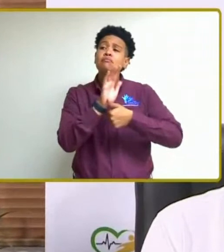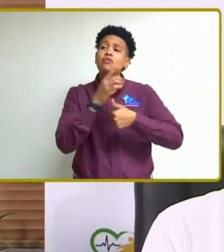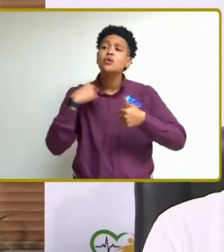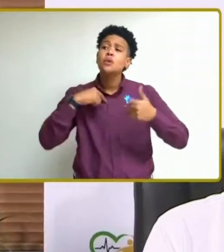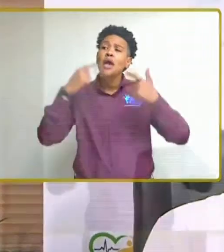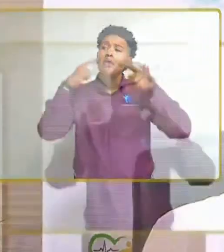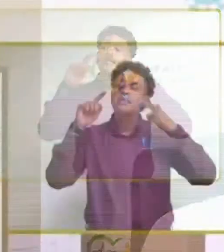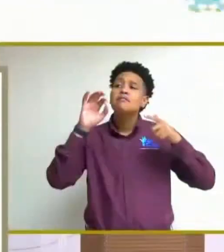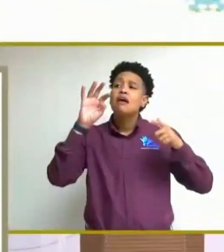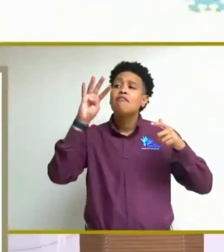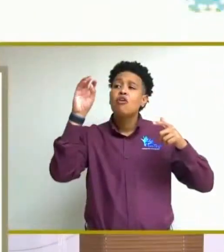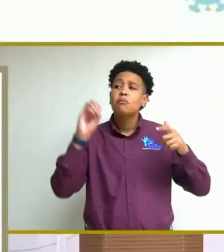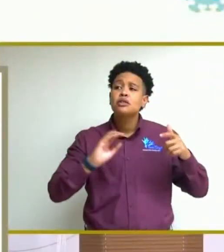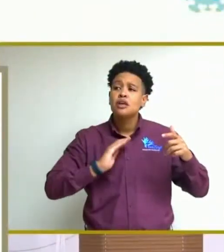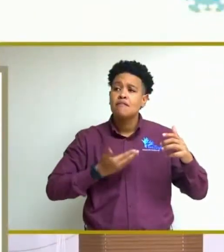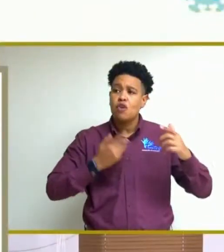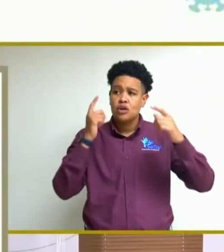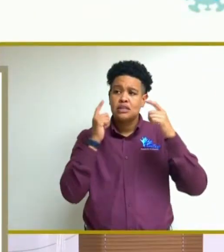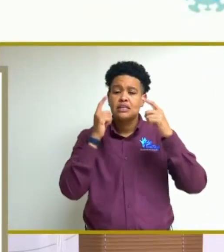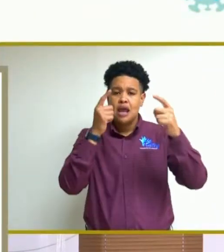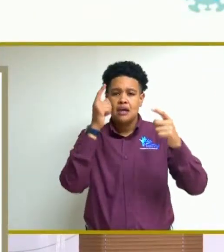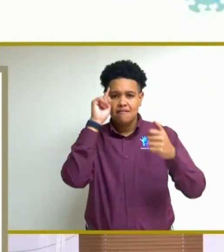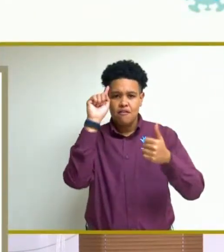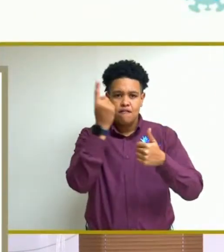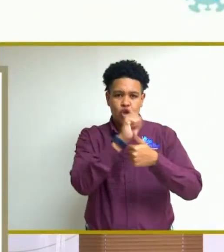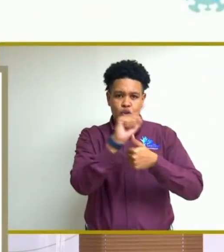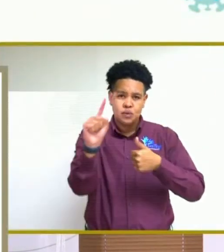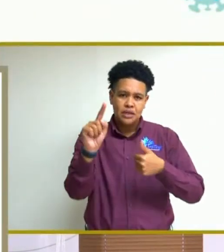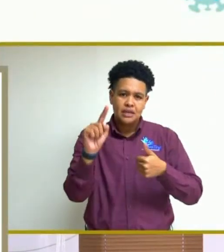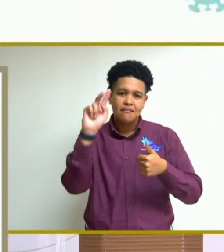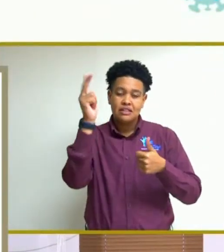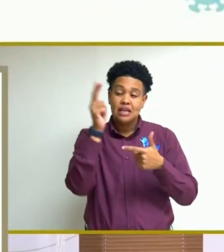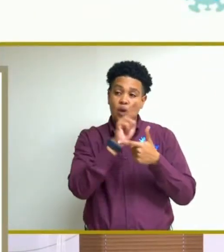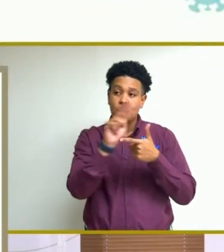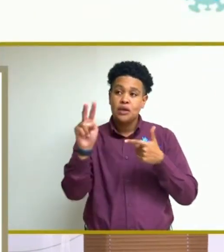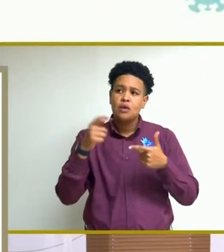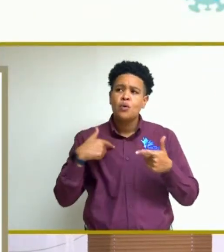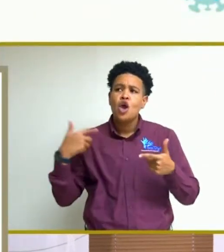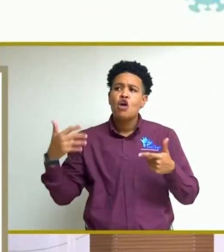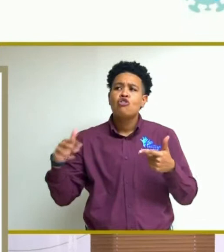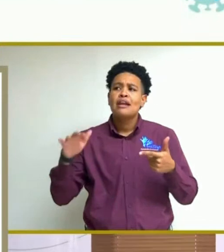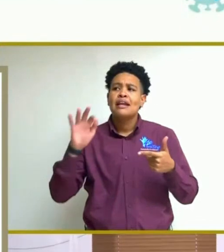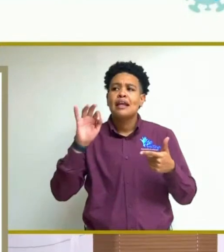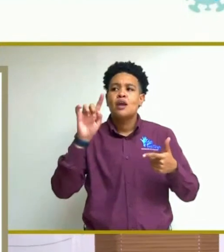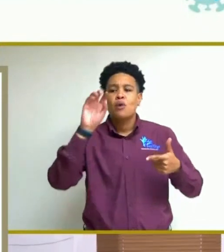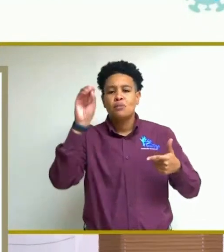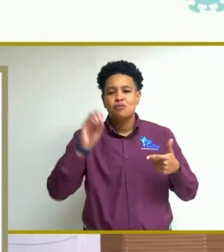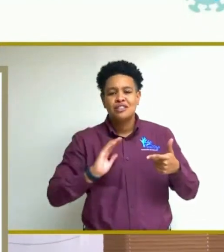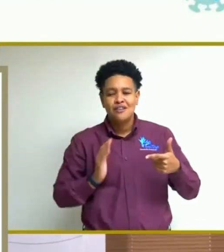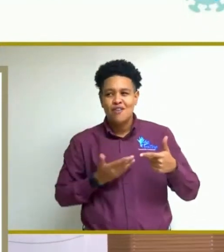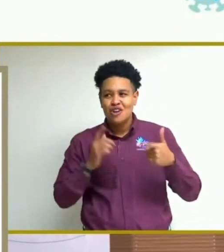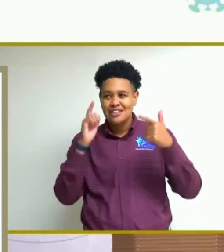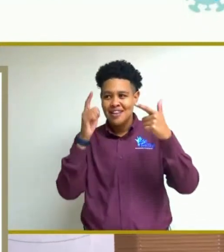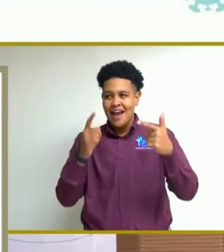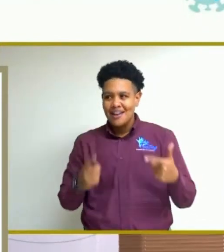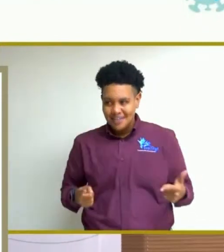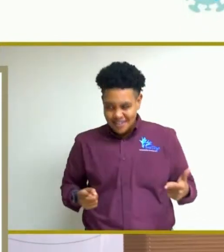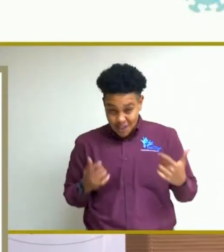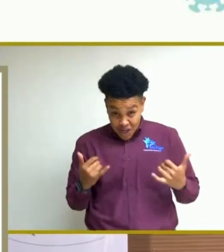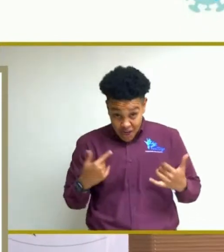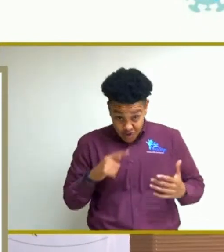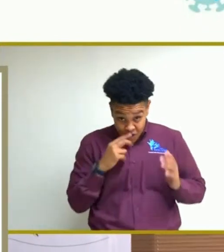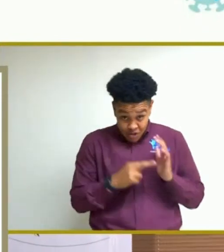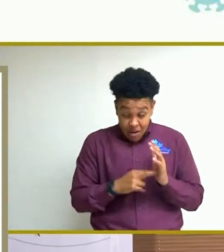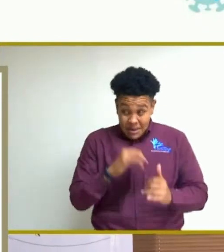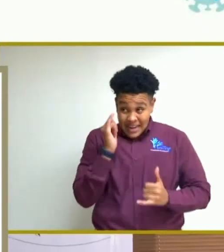achieved 94% of our target for that week, and for week 2, we are already 91%. Today represents